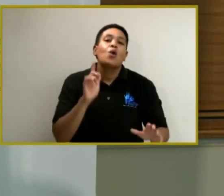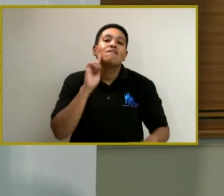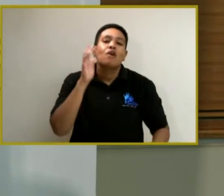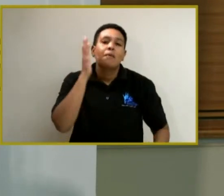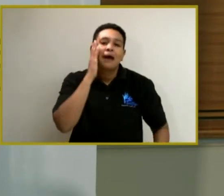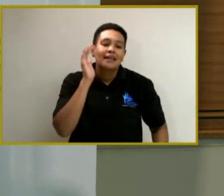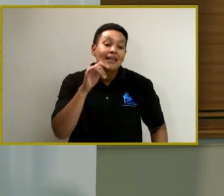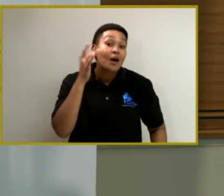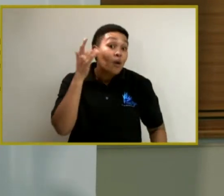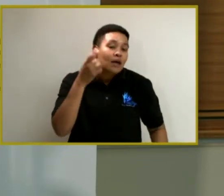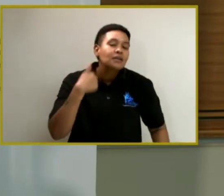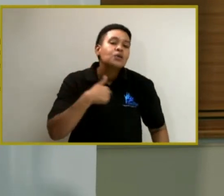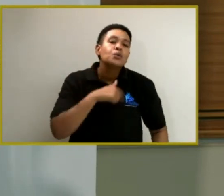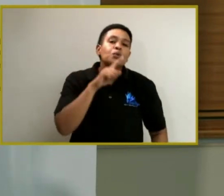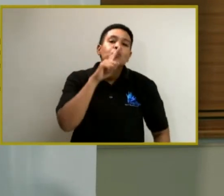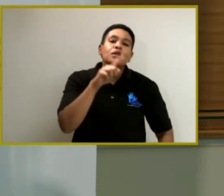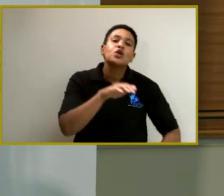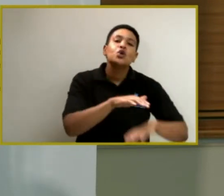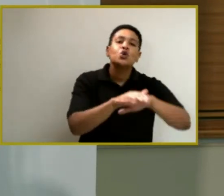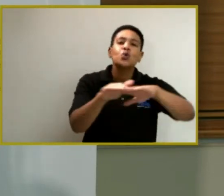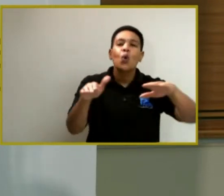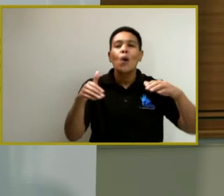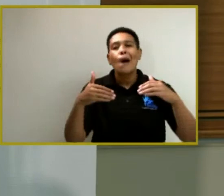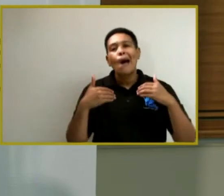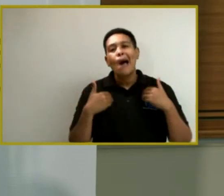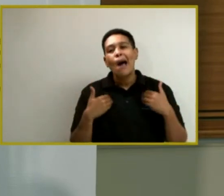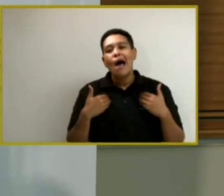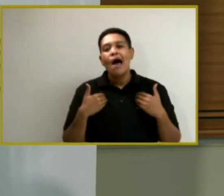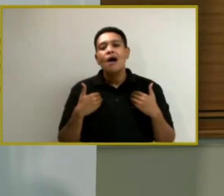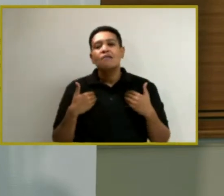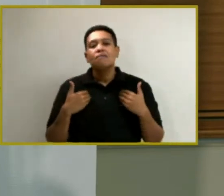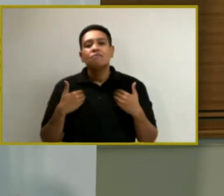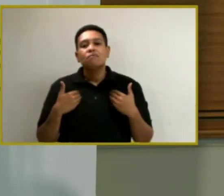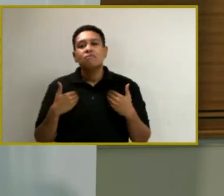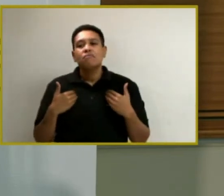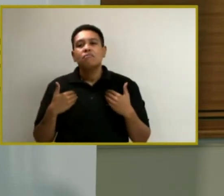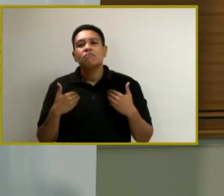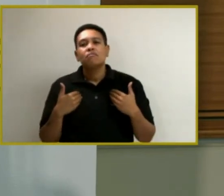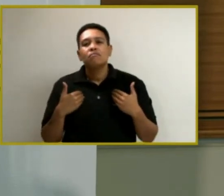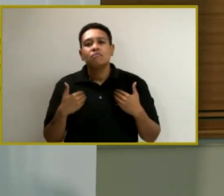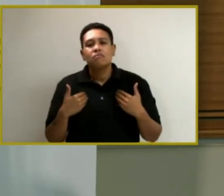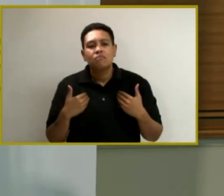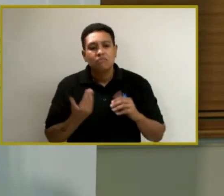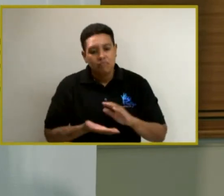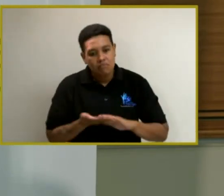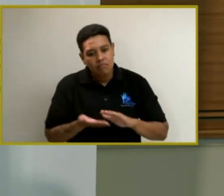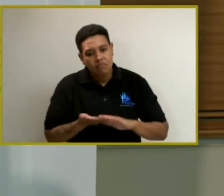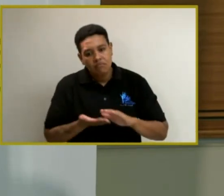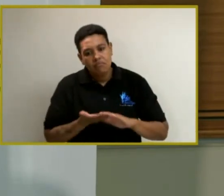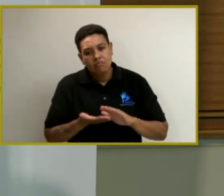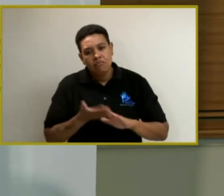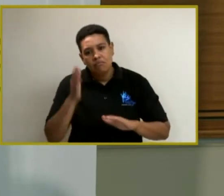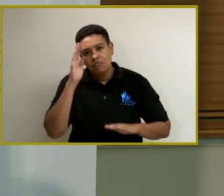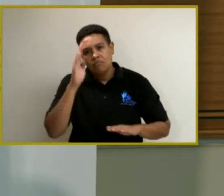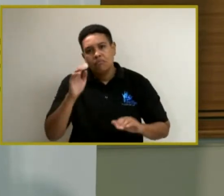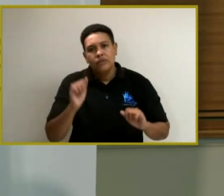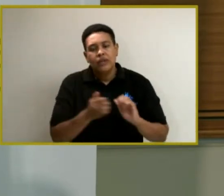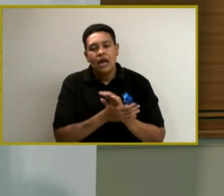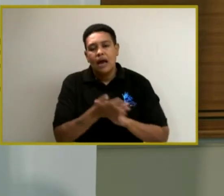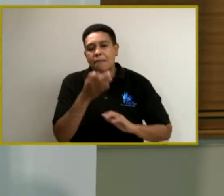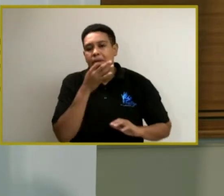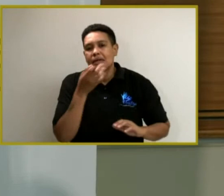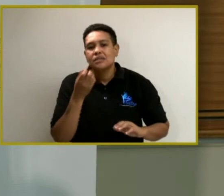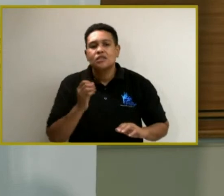And that is because we really don't have an unending capacity. Our